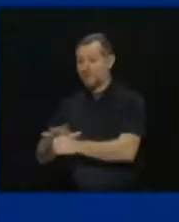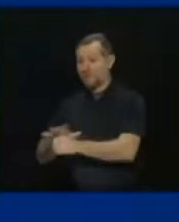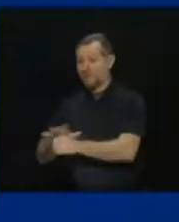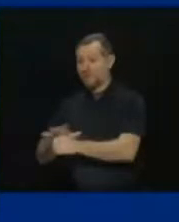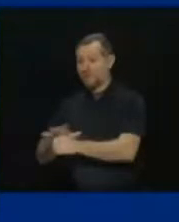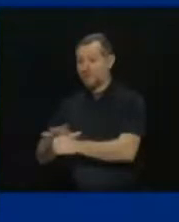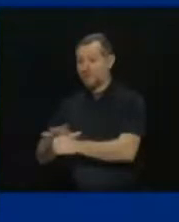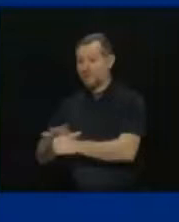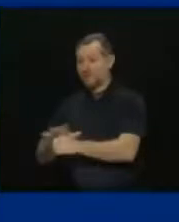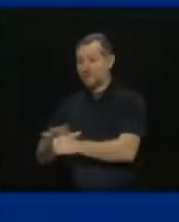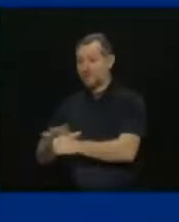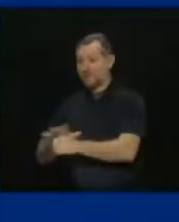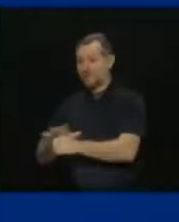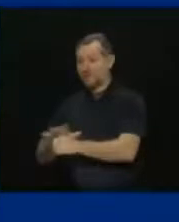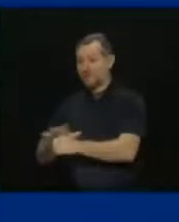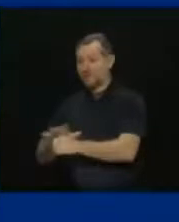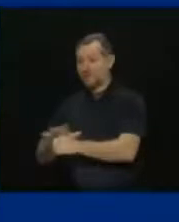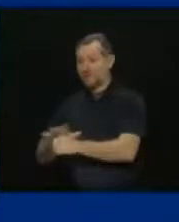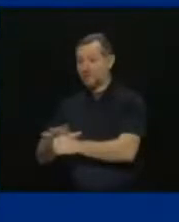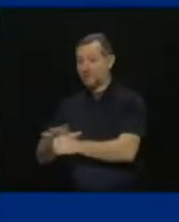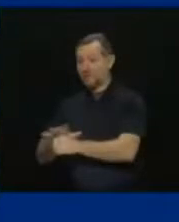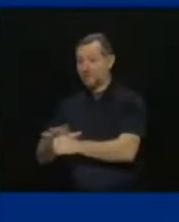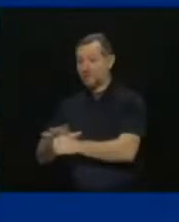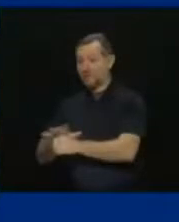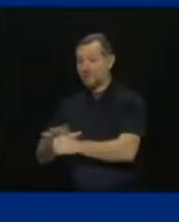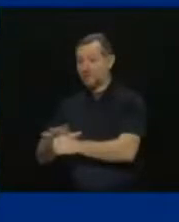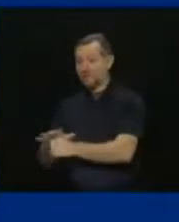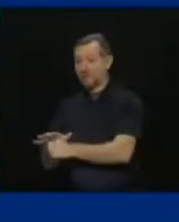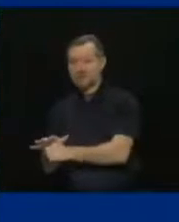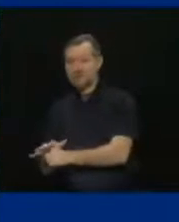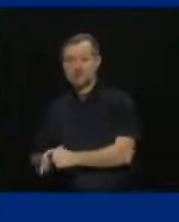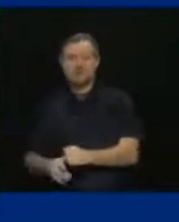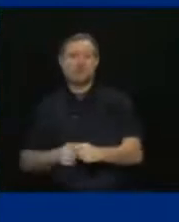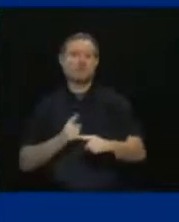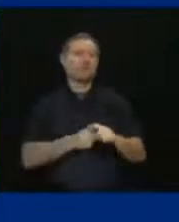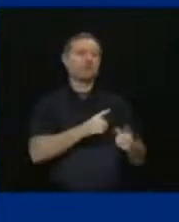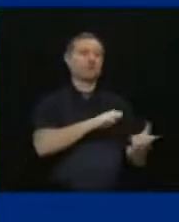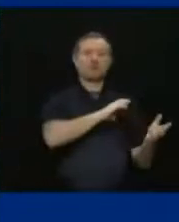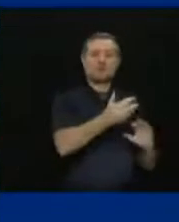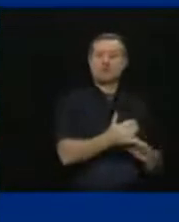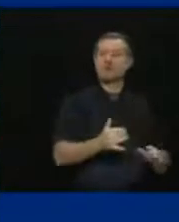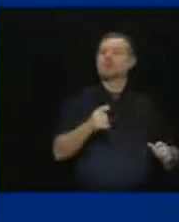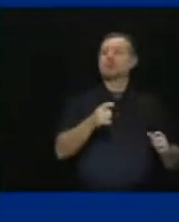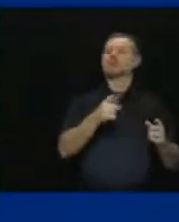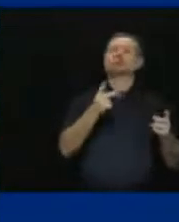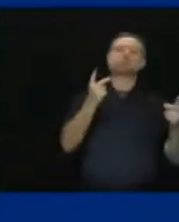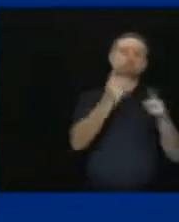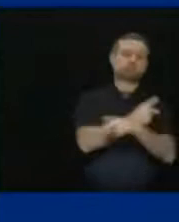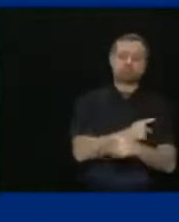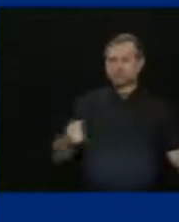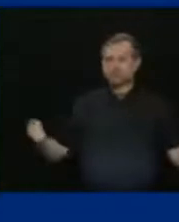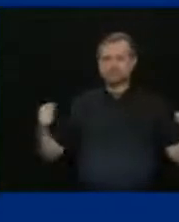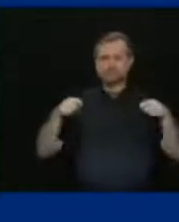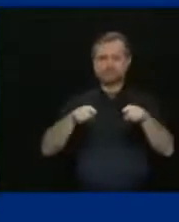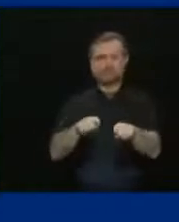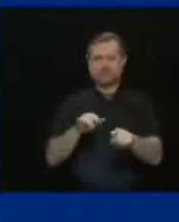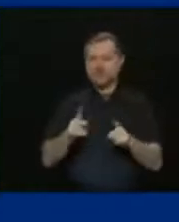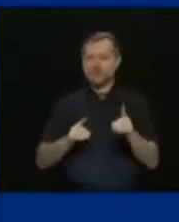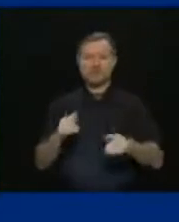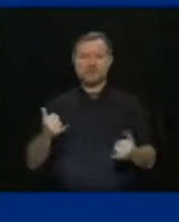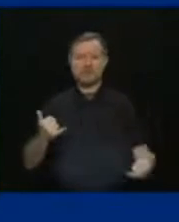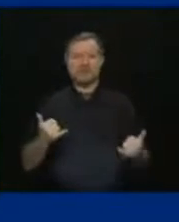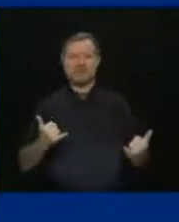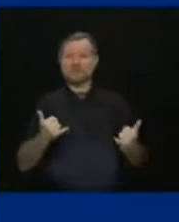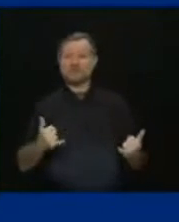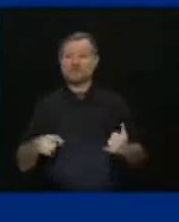down. So I don't know what she is literally the problem. It has gotten so much worse because people